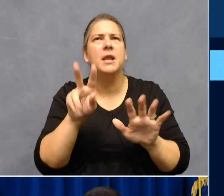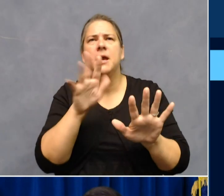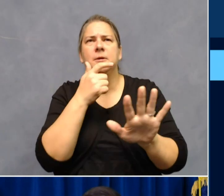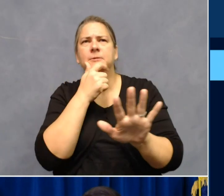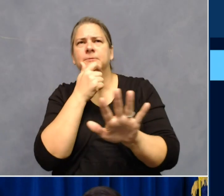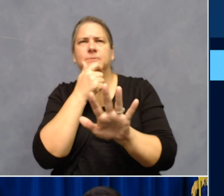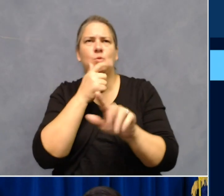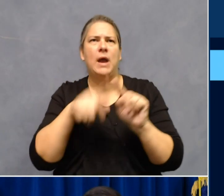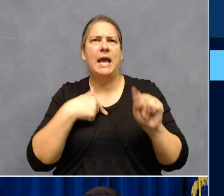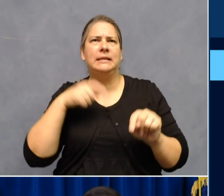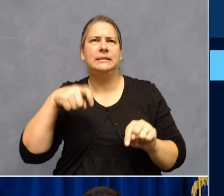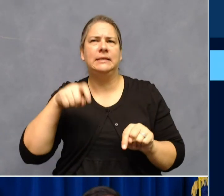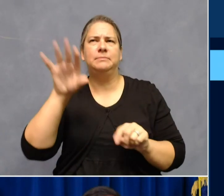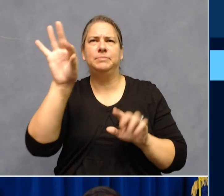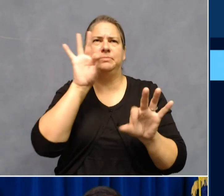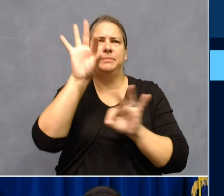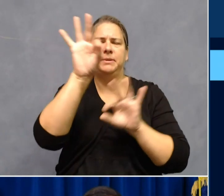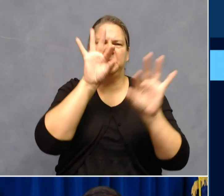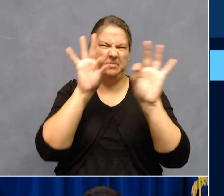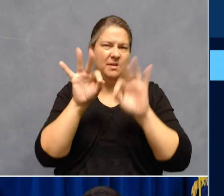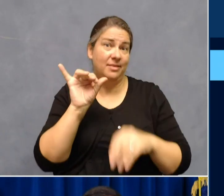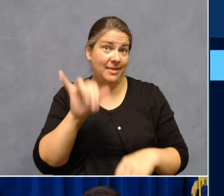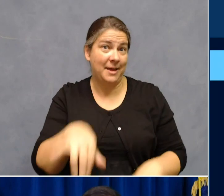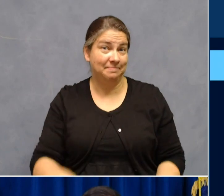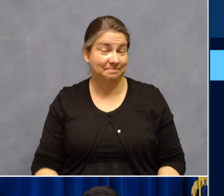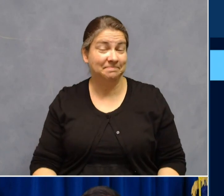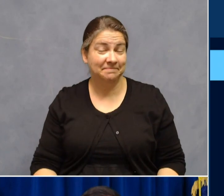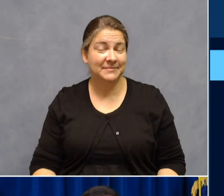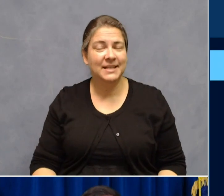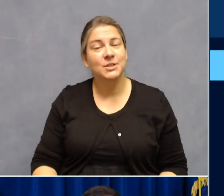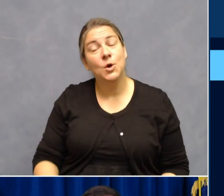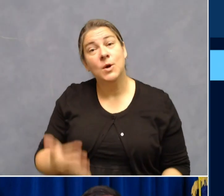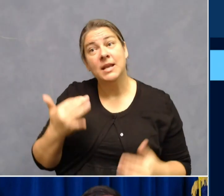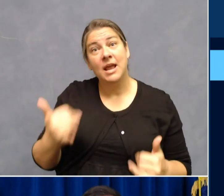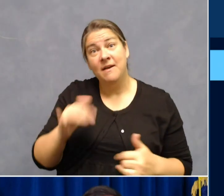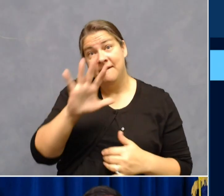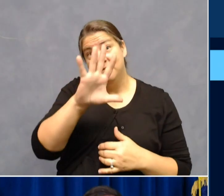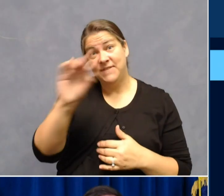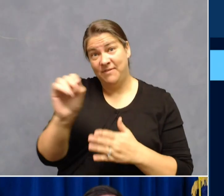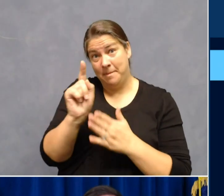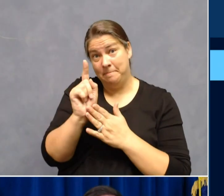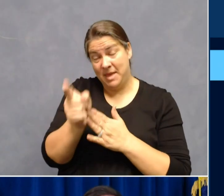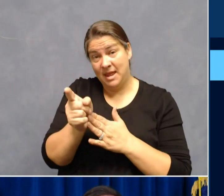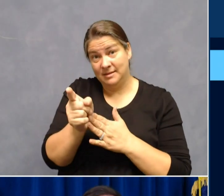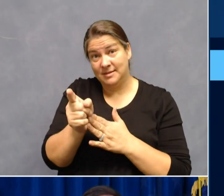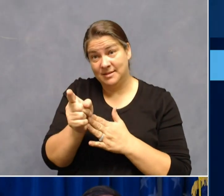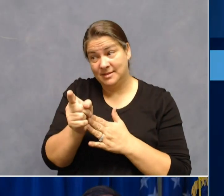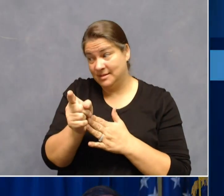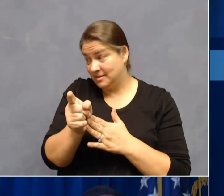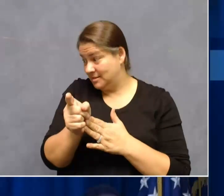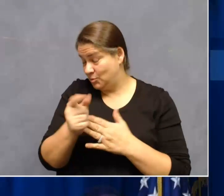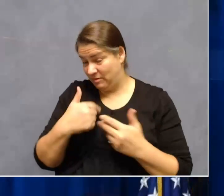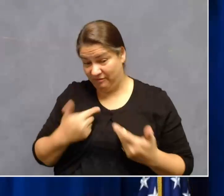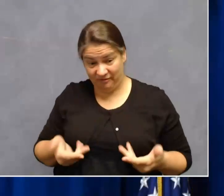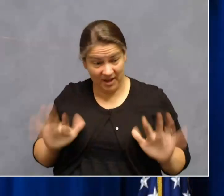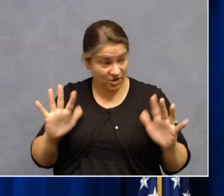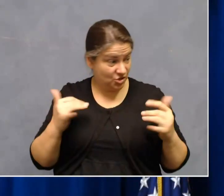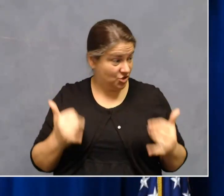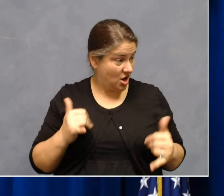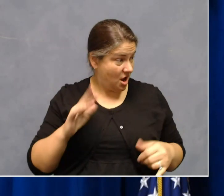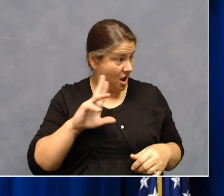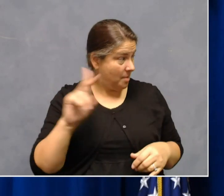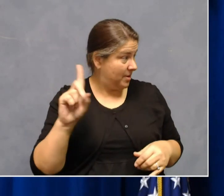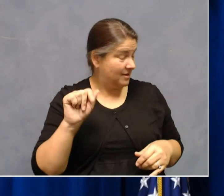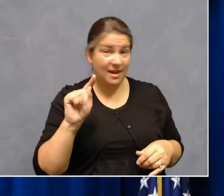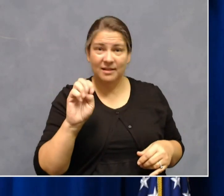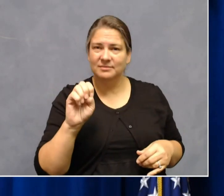I think about 50 minutes in today, we've gotten through today's update. Let's stay safe.